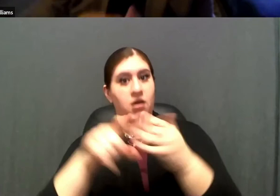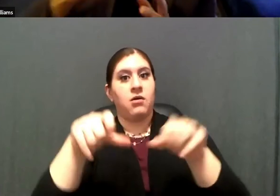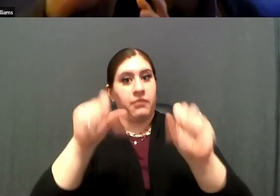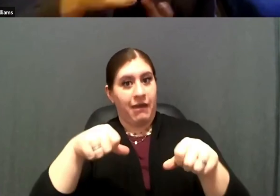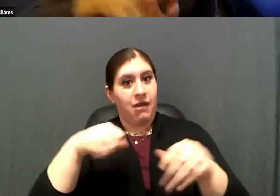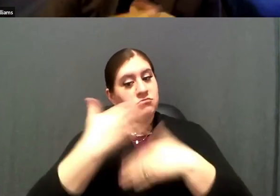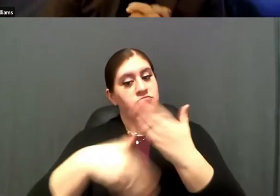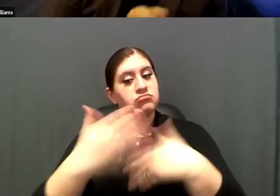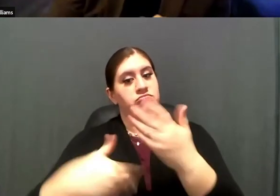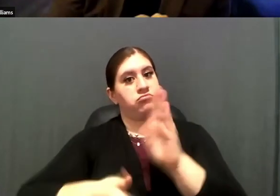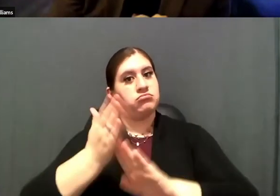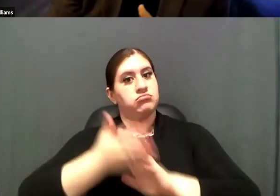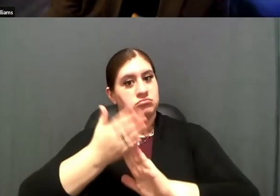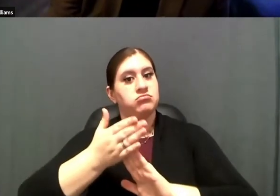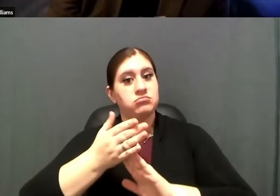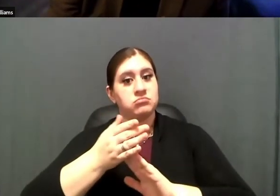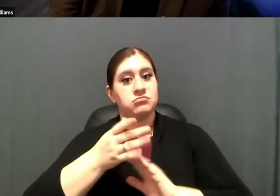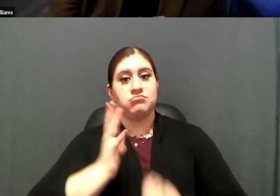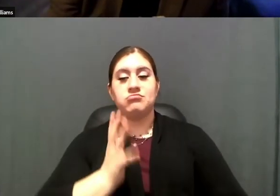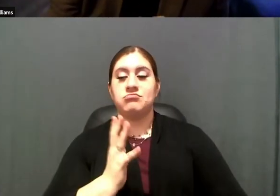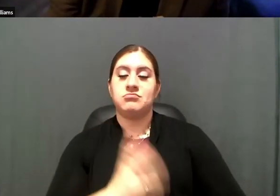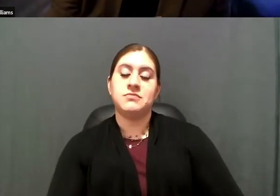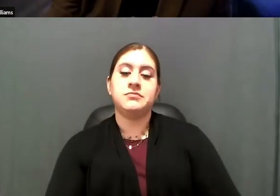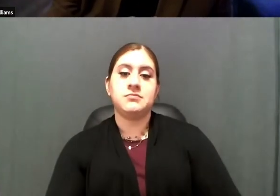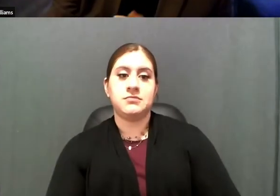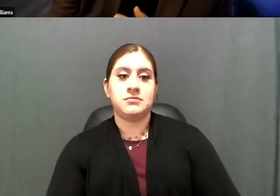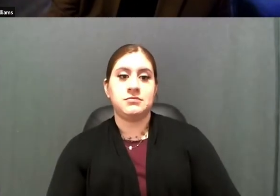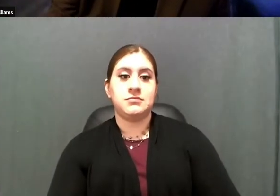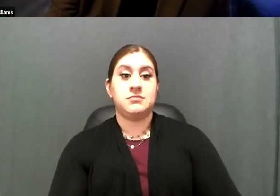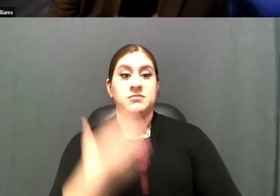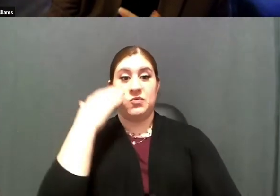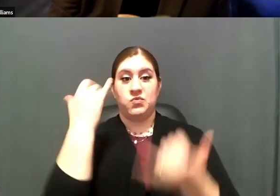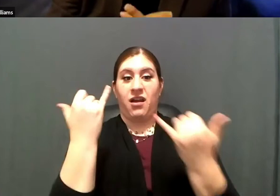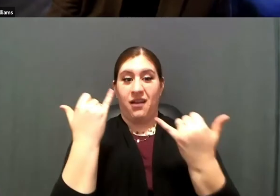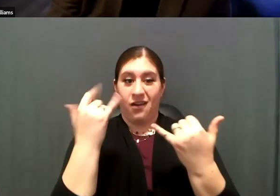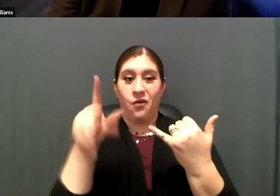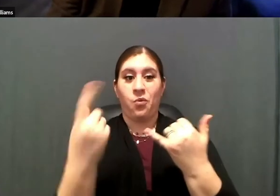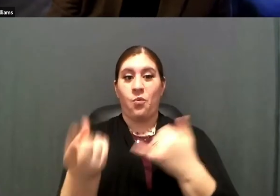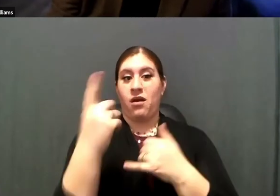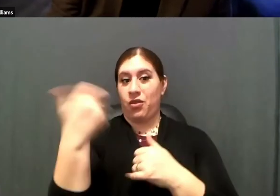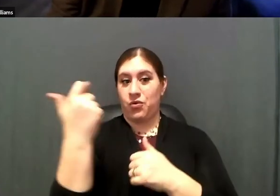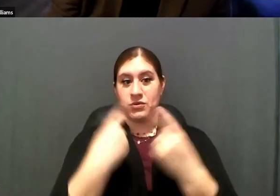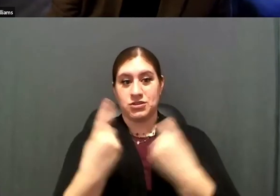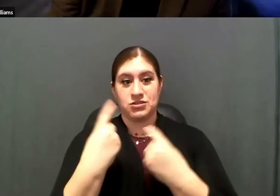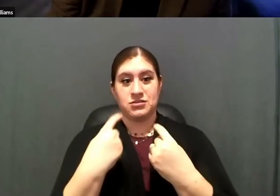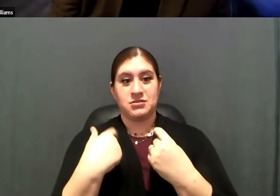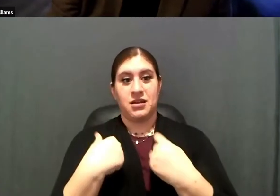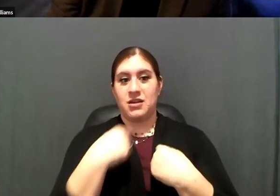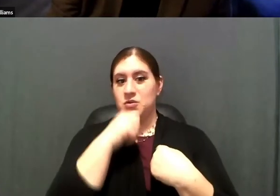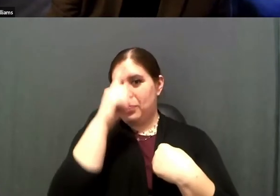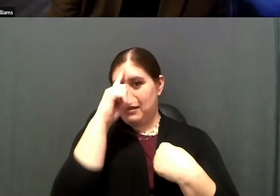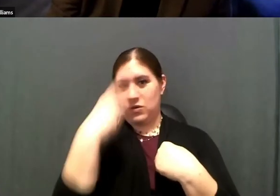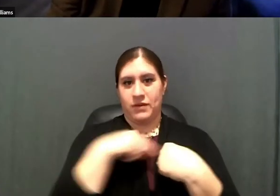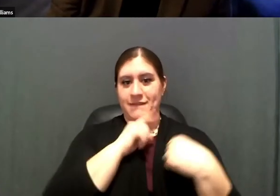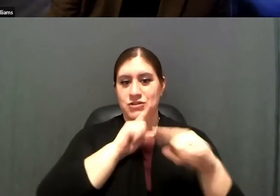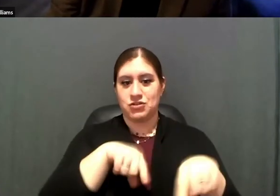it, and continue on. Well, I know right now there's only one other one that I don't believe we've answered, is